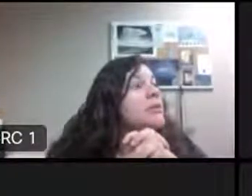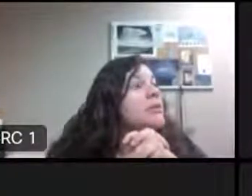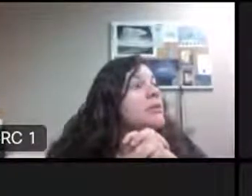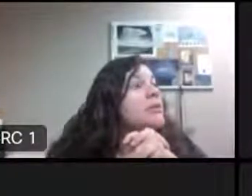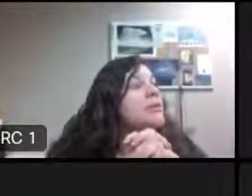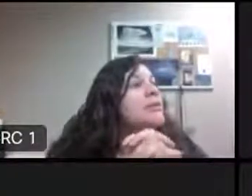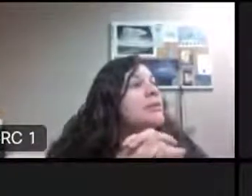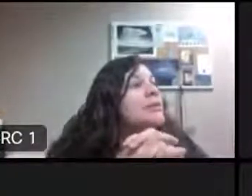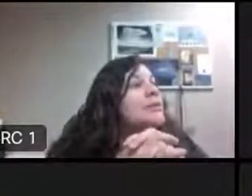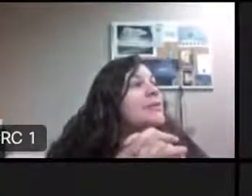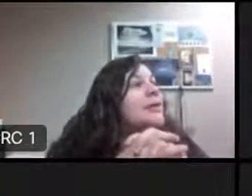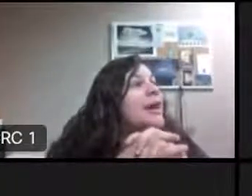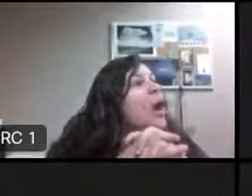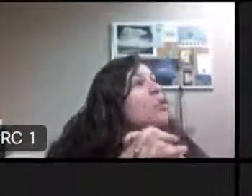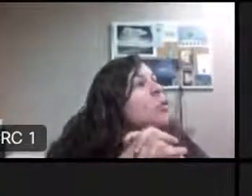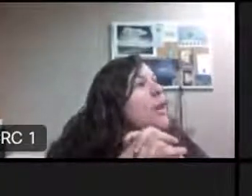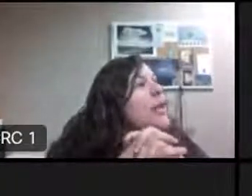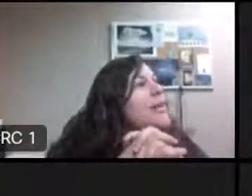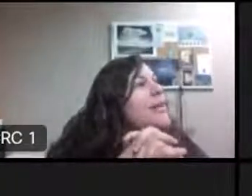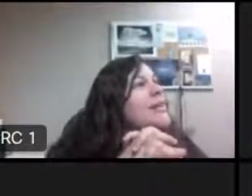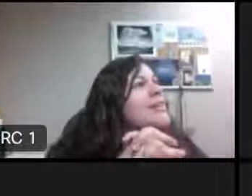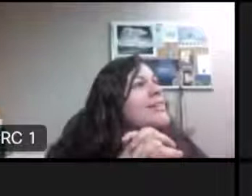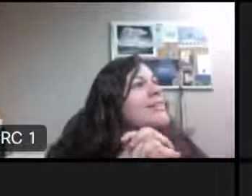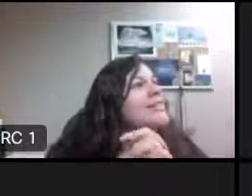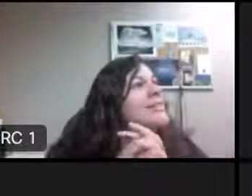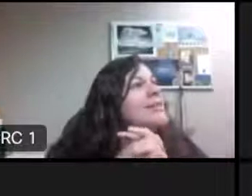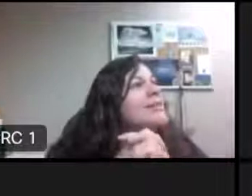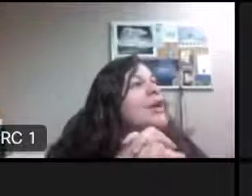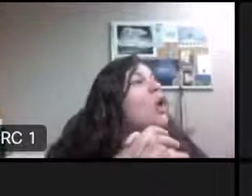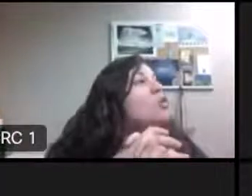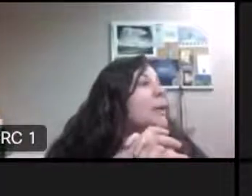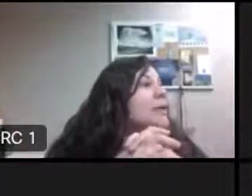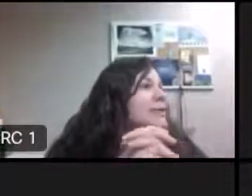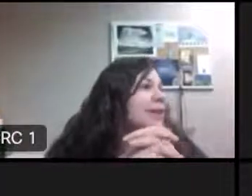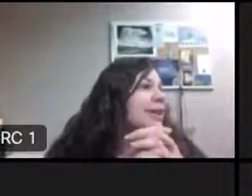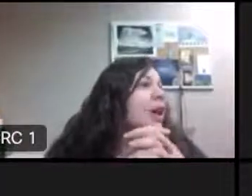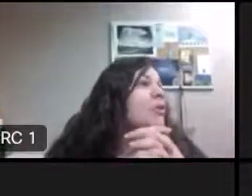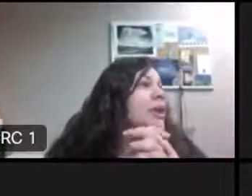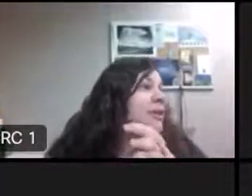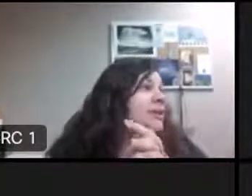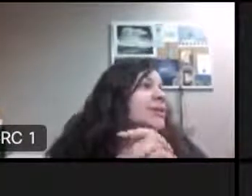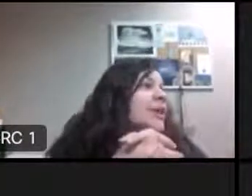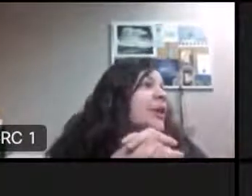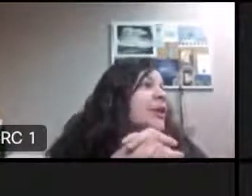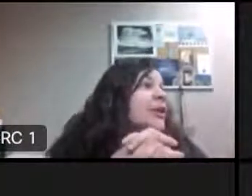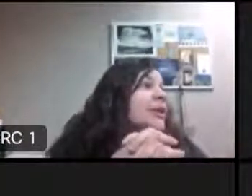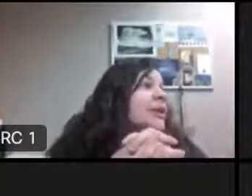a kind of a special presentation. So I'm going to have Helen share with you all what we are looking at for November 18th.